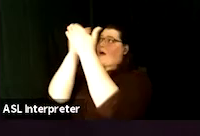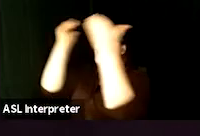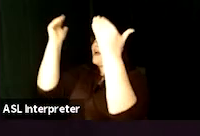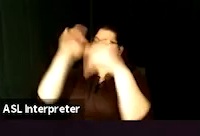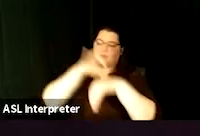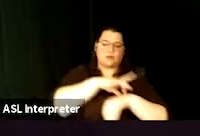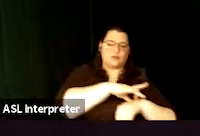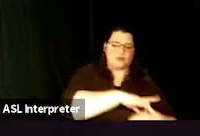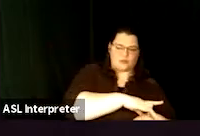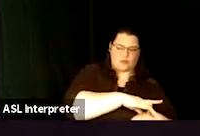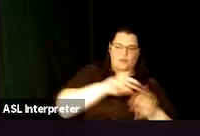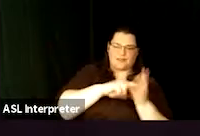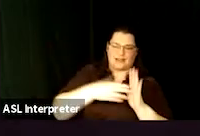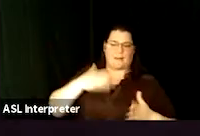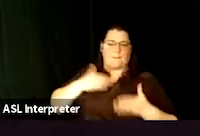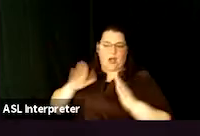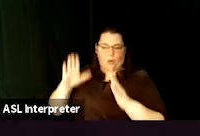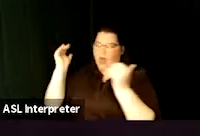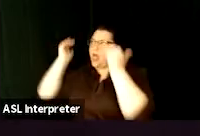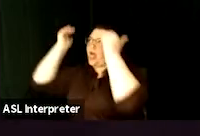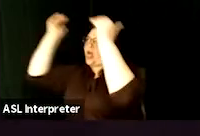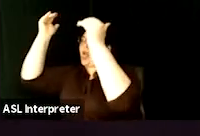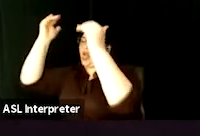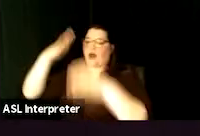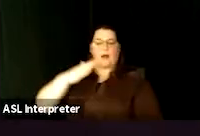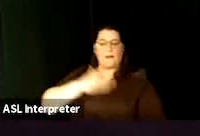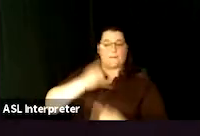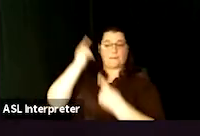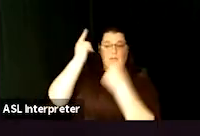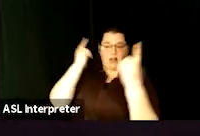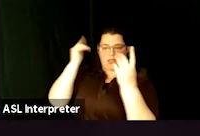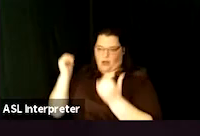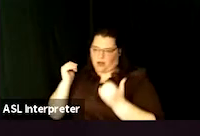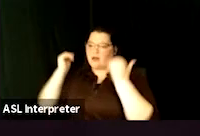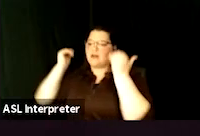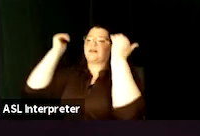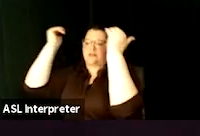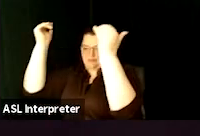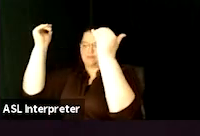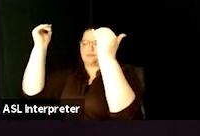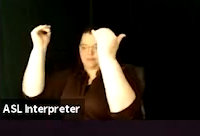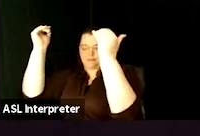ways, and my thoughts than your thoughts.